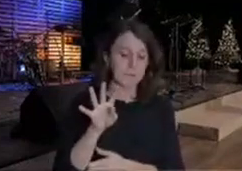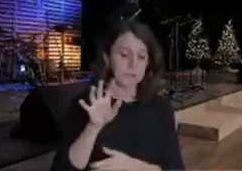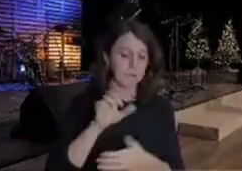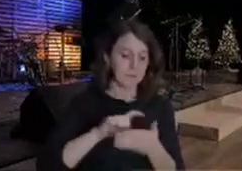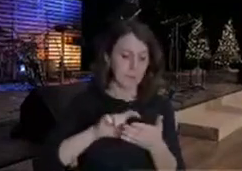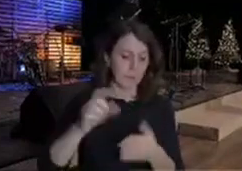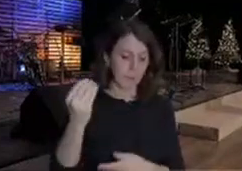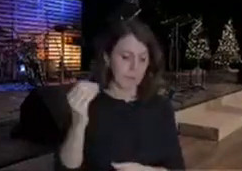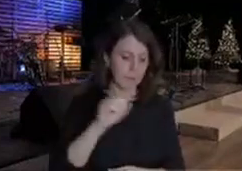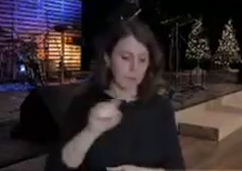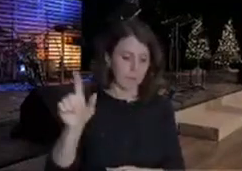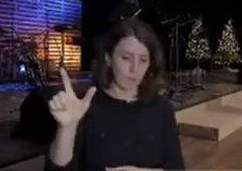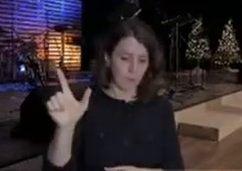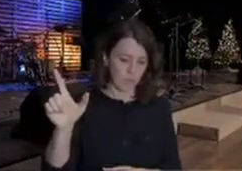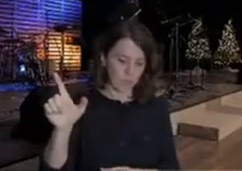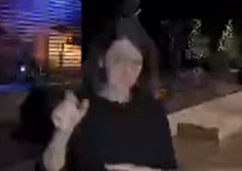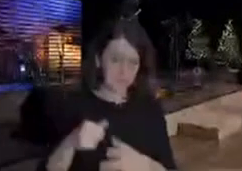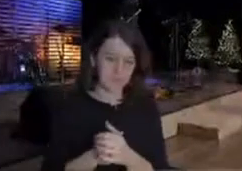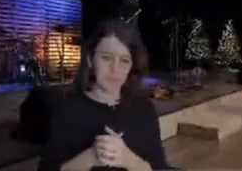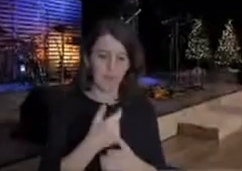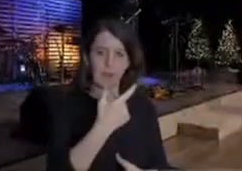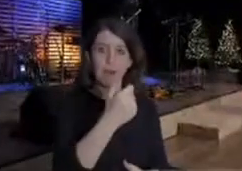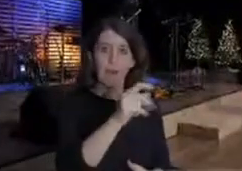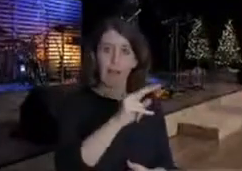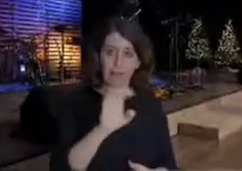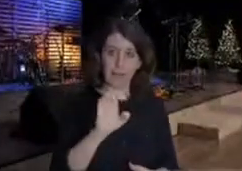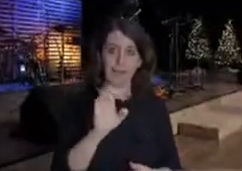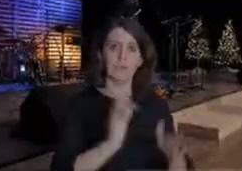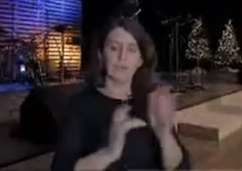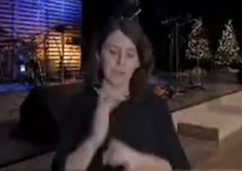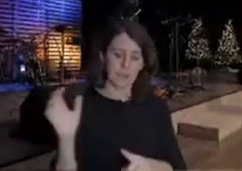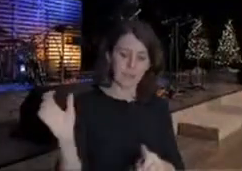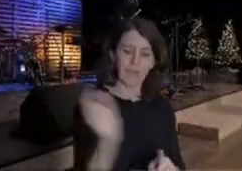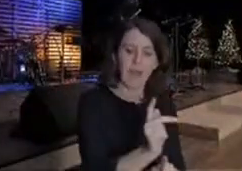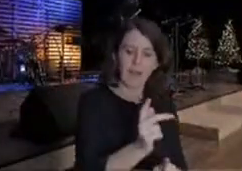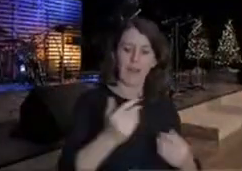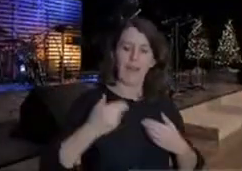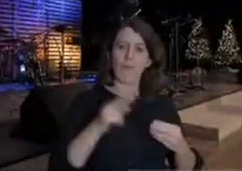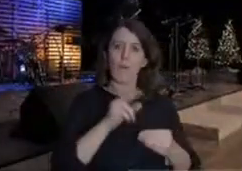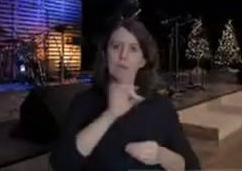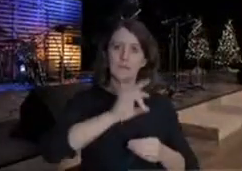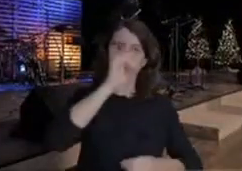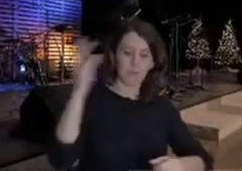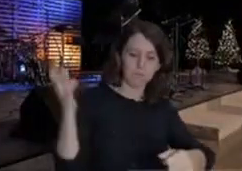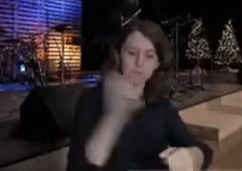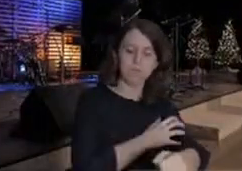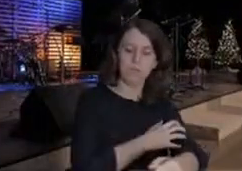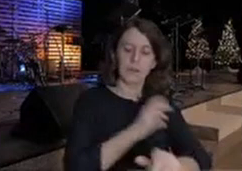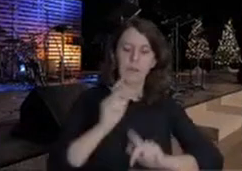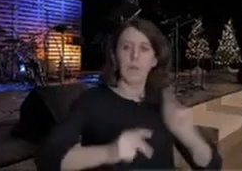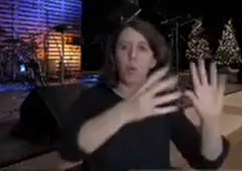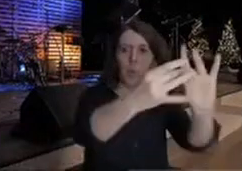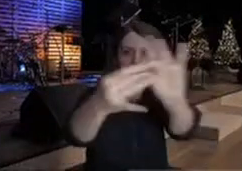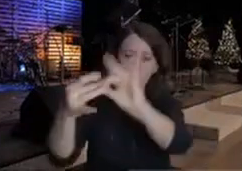chapter 4, starting at verse 14, we read this. Jesus returned to Galilee in the power of the Spirit, and news about him